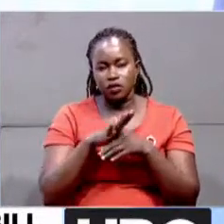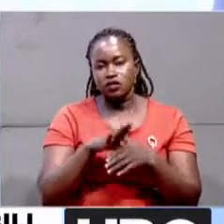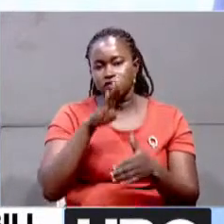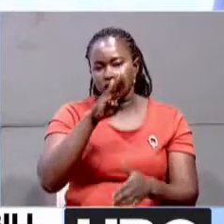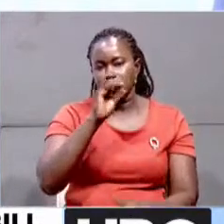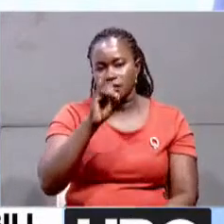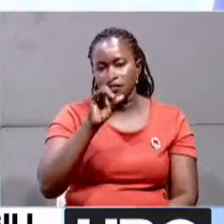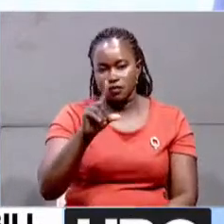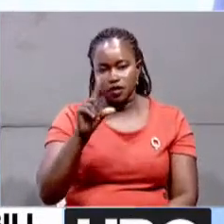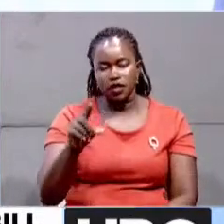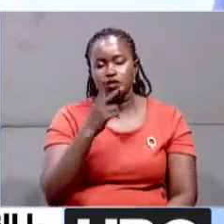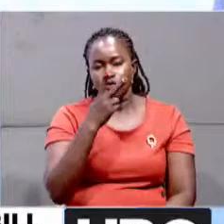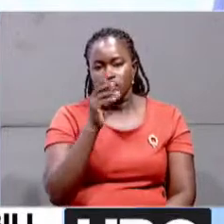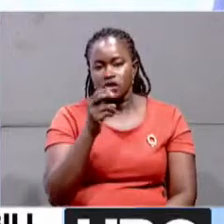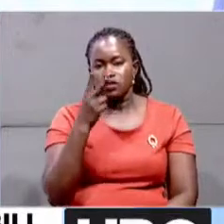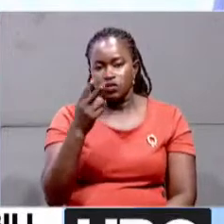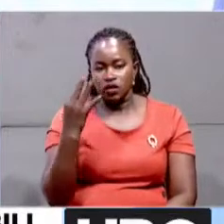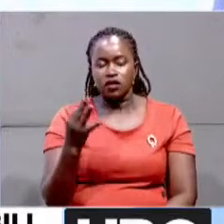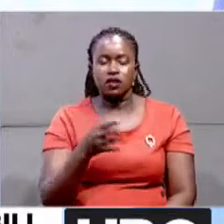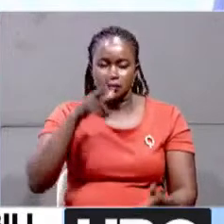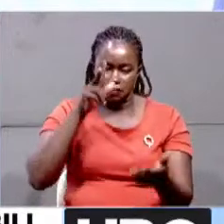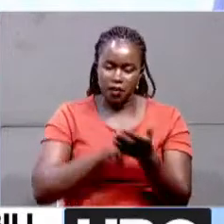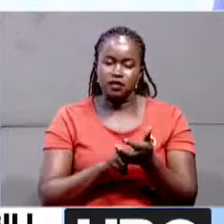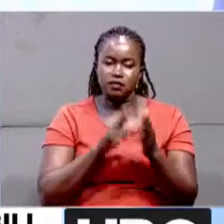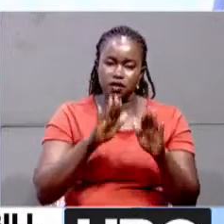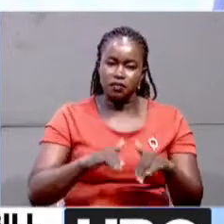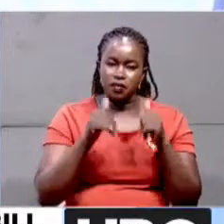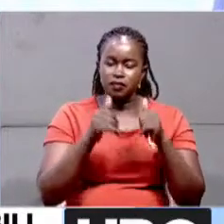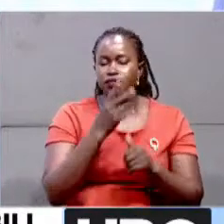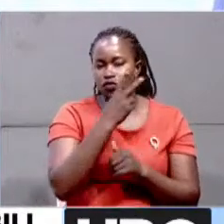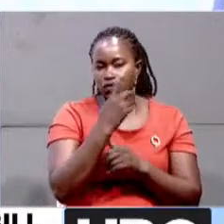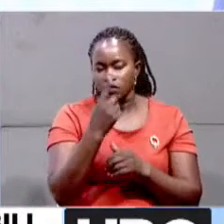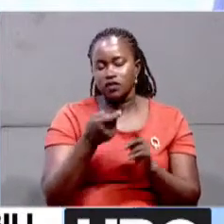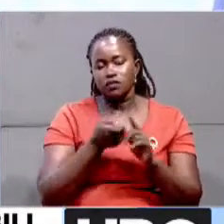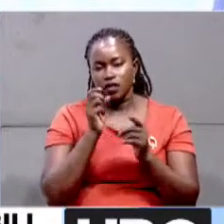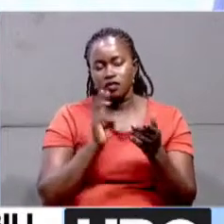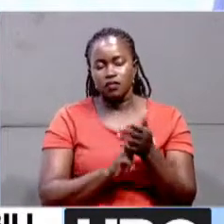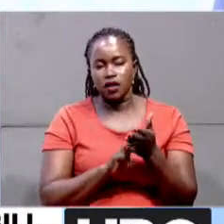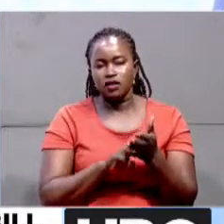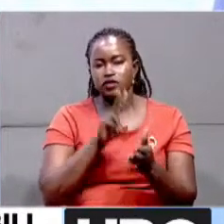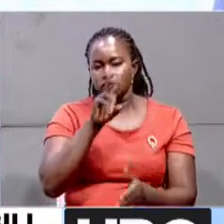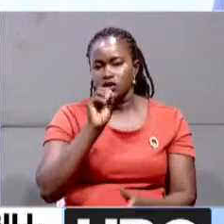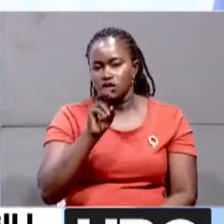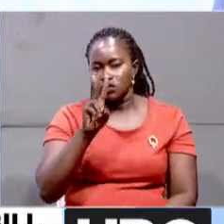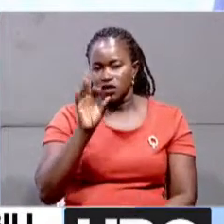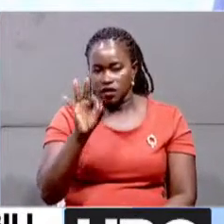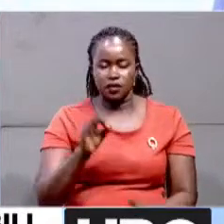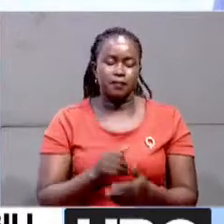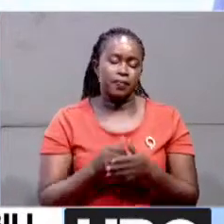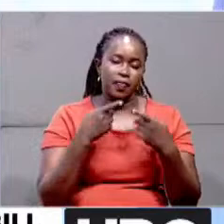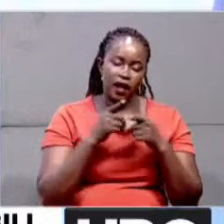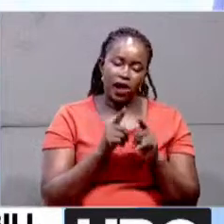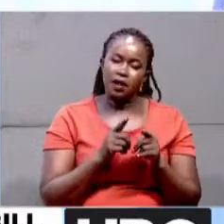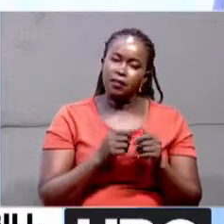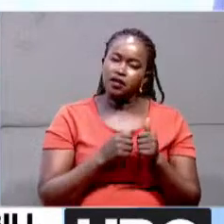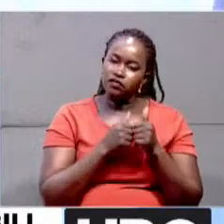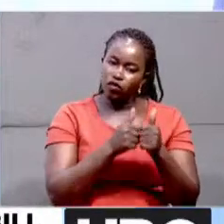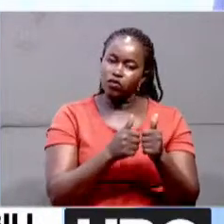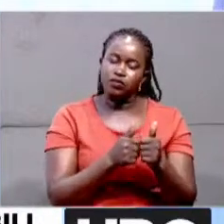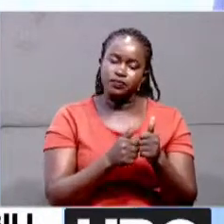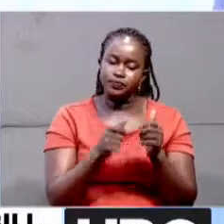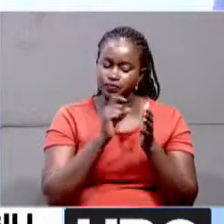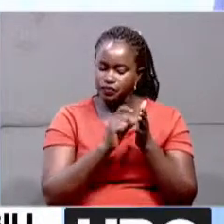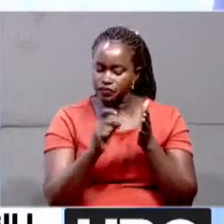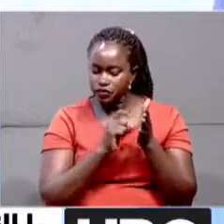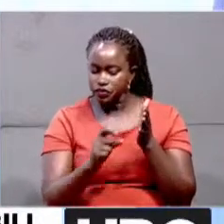Bill 2023 was passed by Parliament on the 21st of March 2023. However, according to the